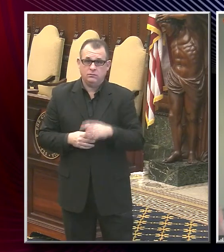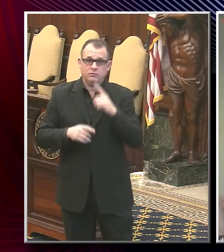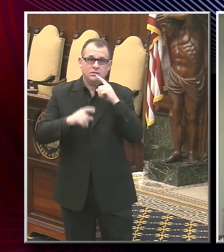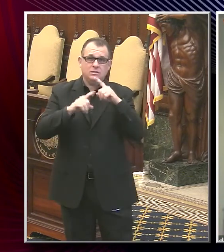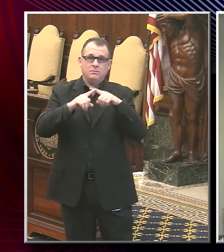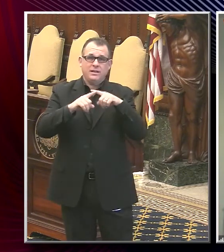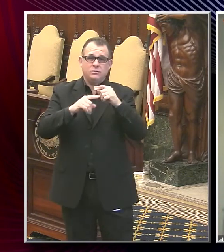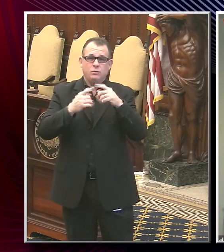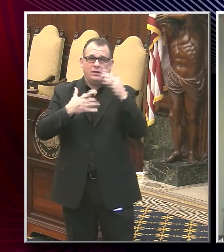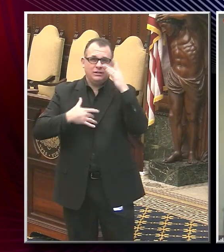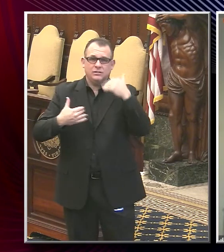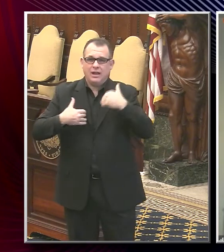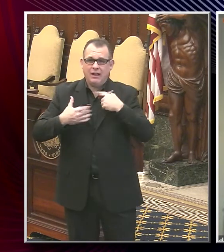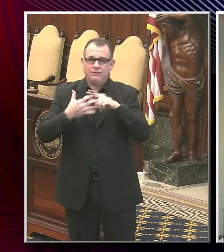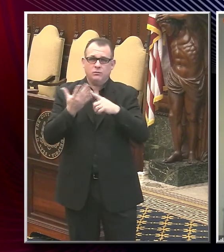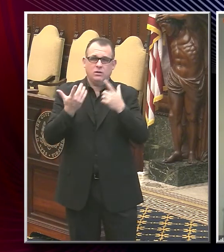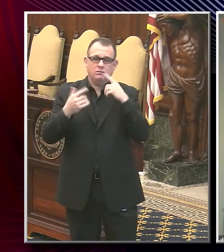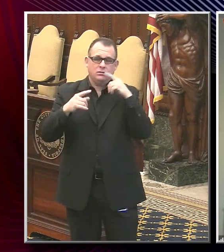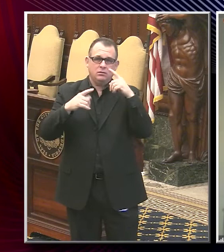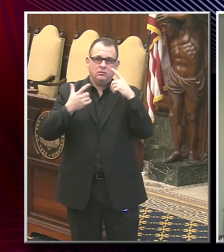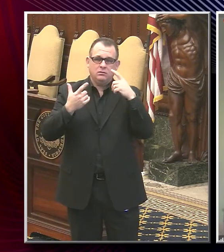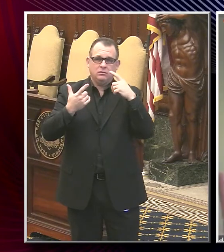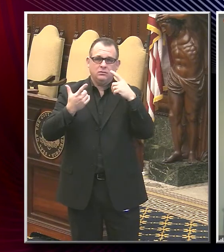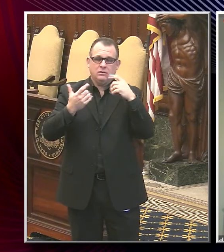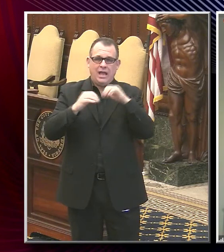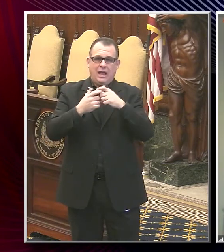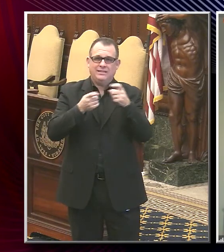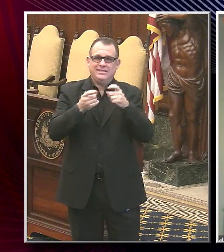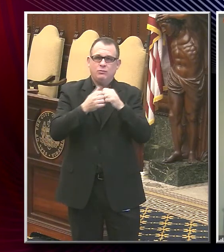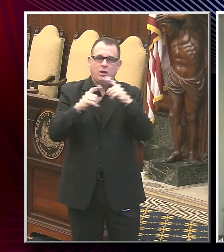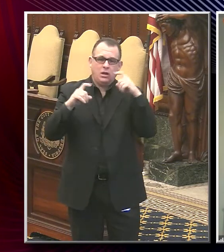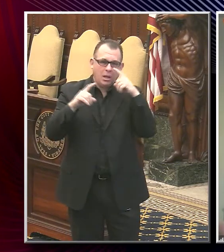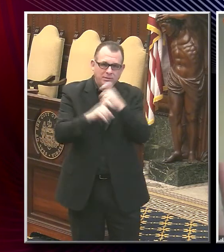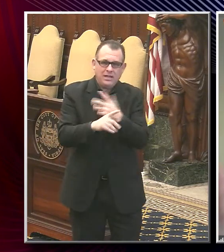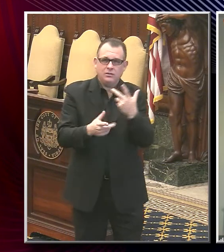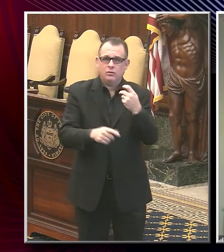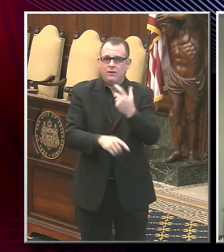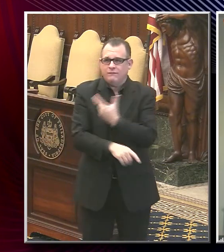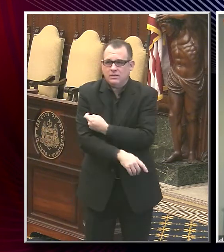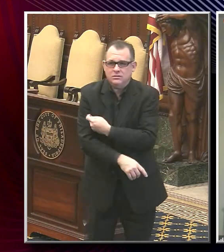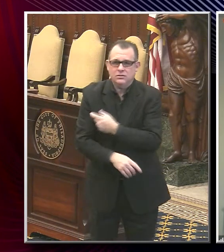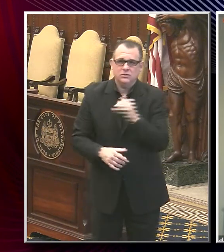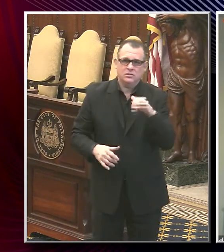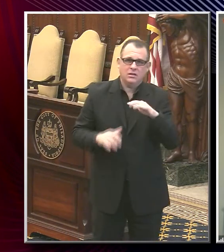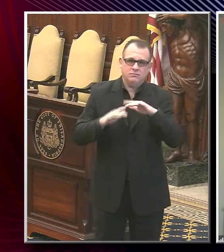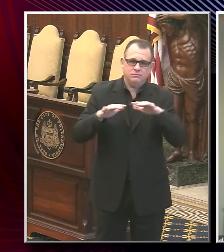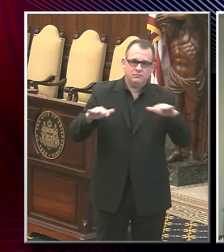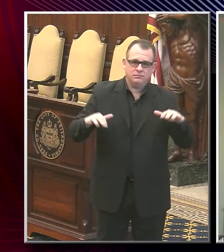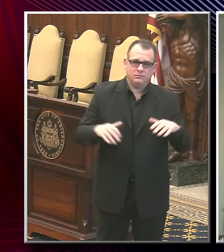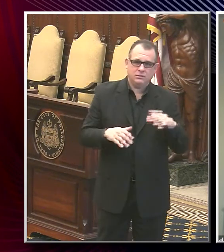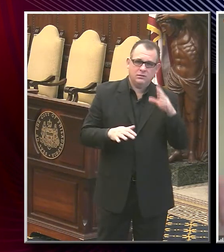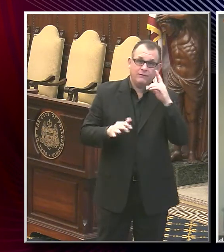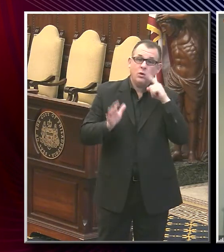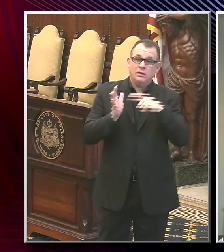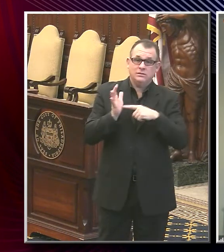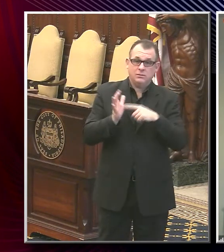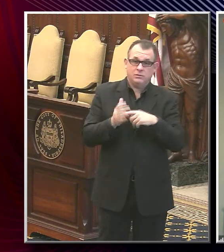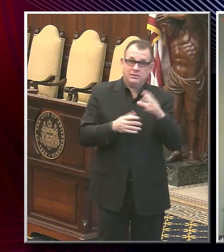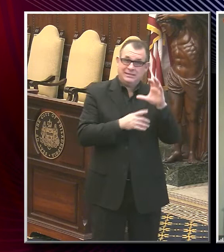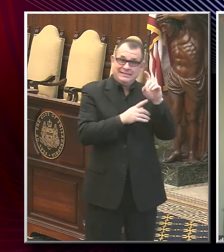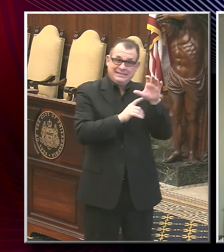disease we're dealing with. And I know that's complicated, but that's just the way it works out. So for immunizations, and this thing is an immunization